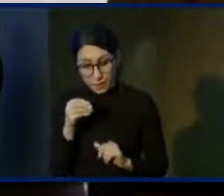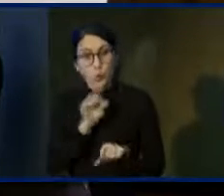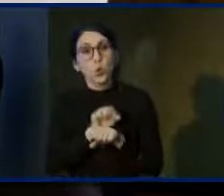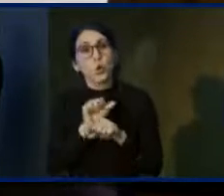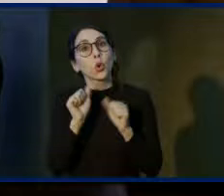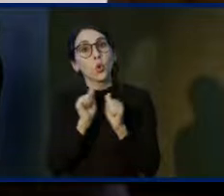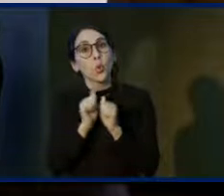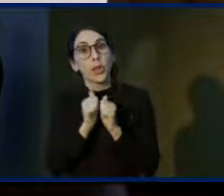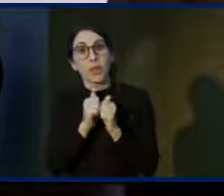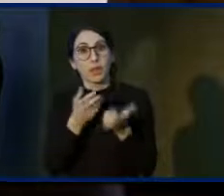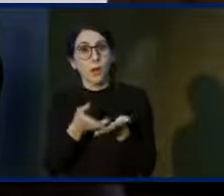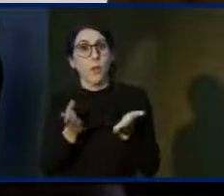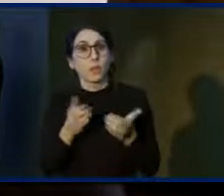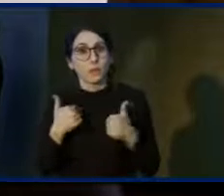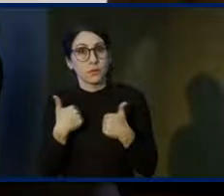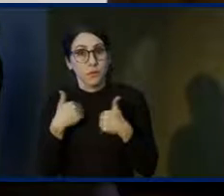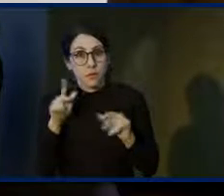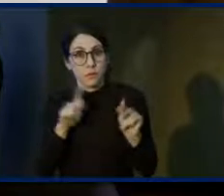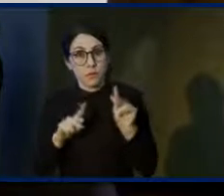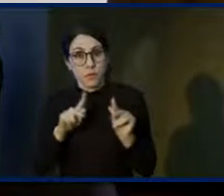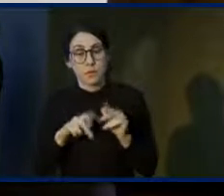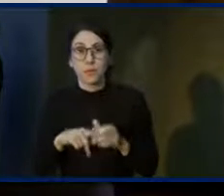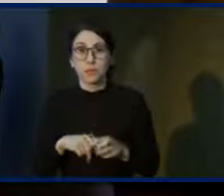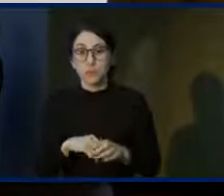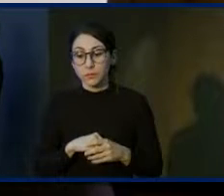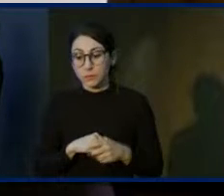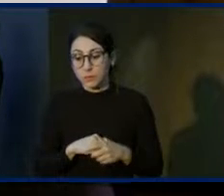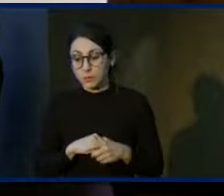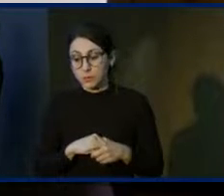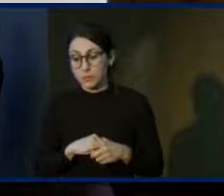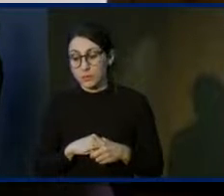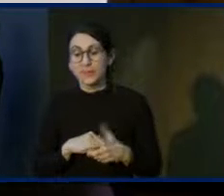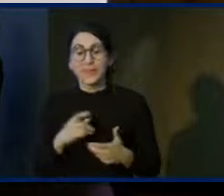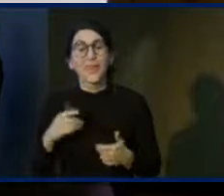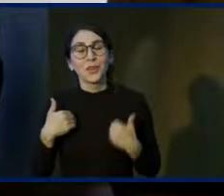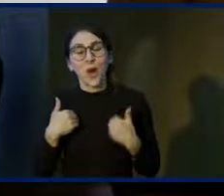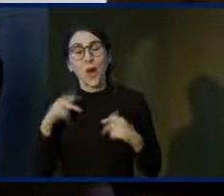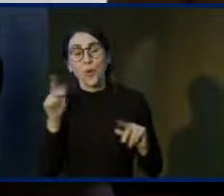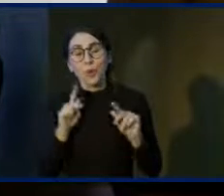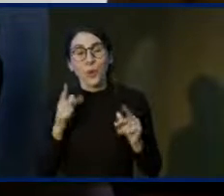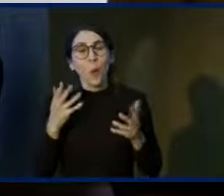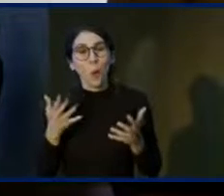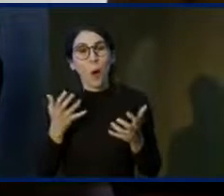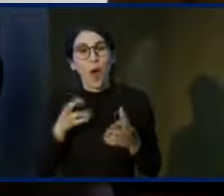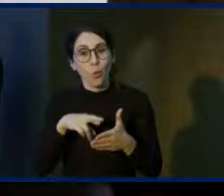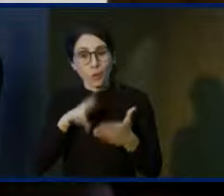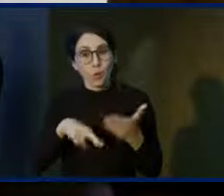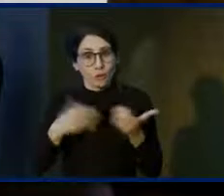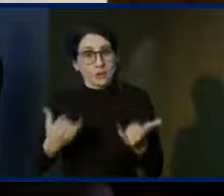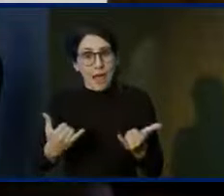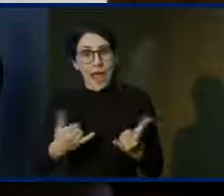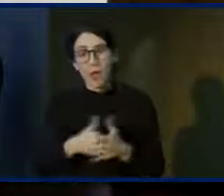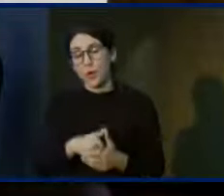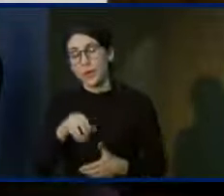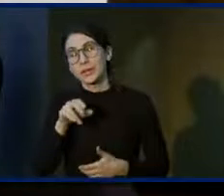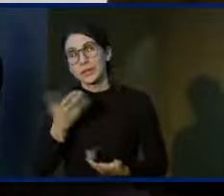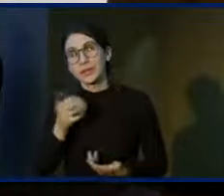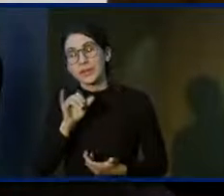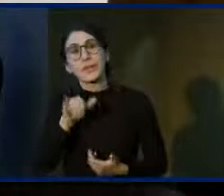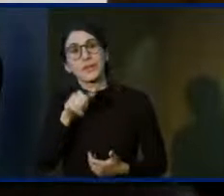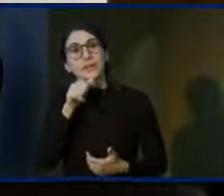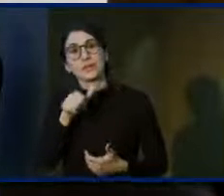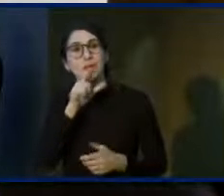people. True enough, they want instant gratification, and that is not how it's